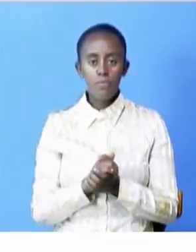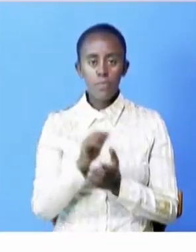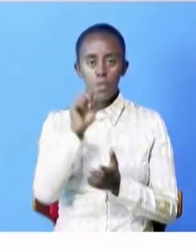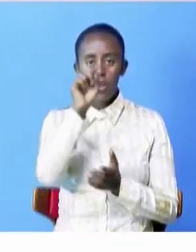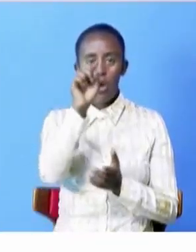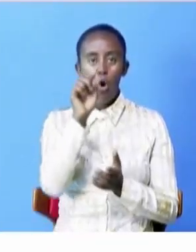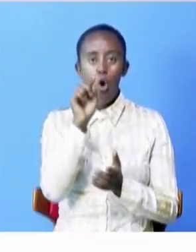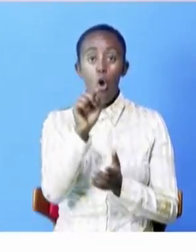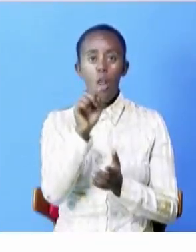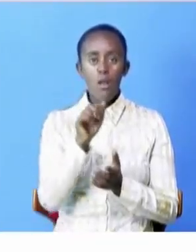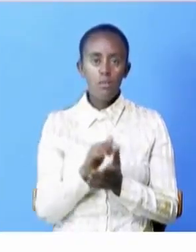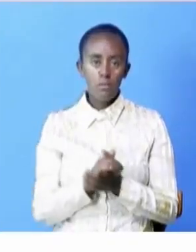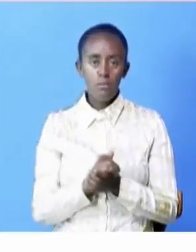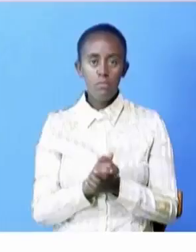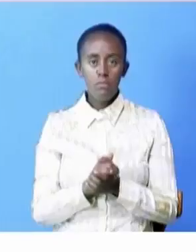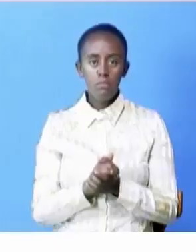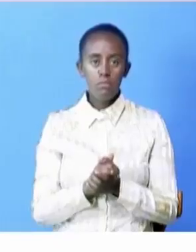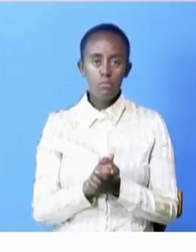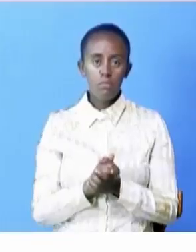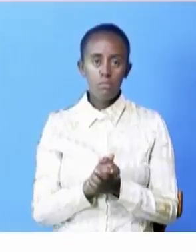colon.